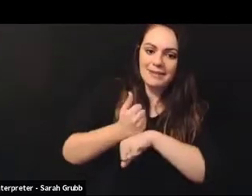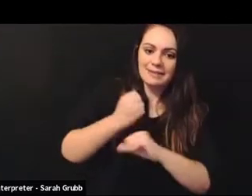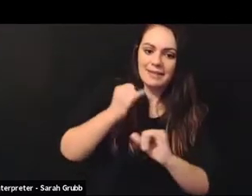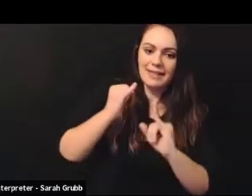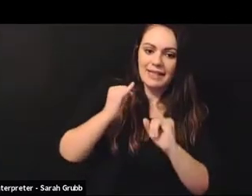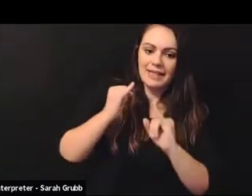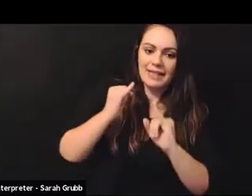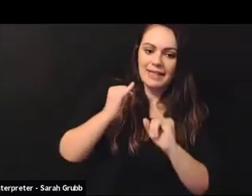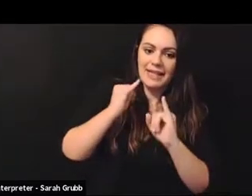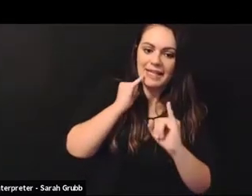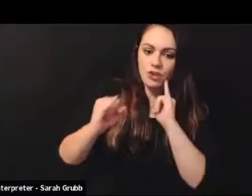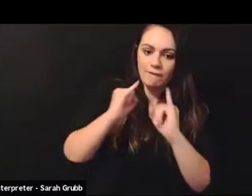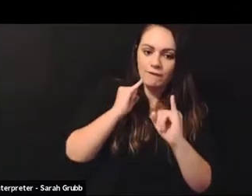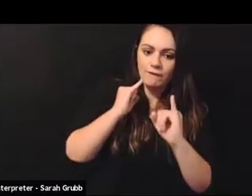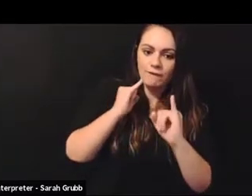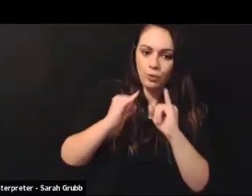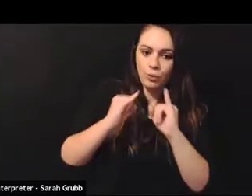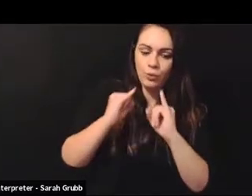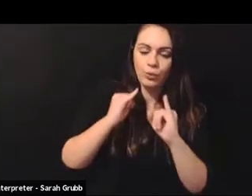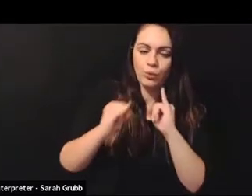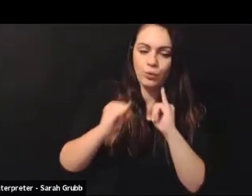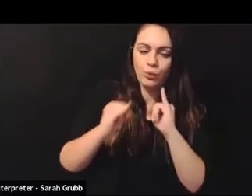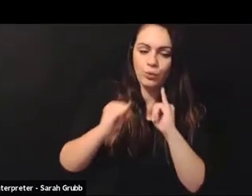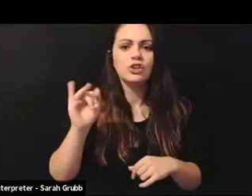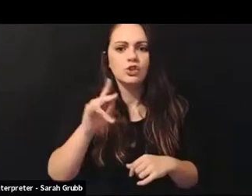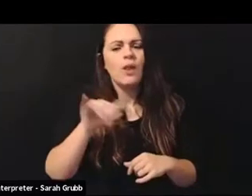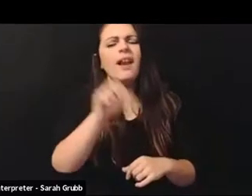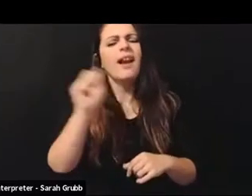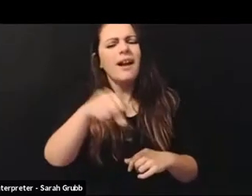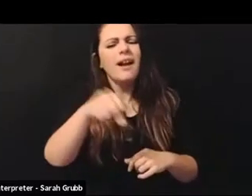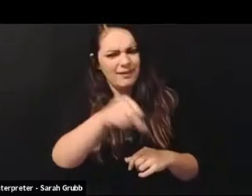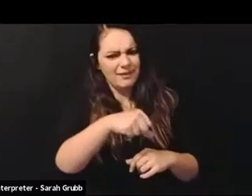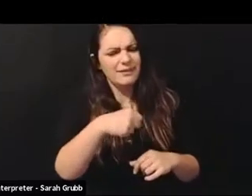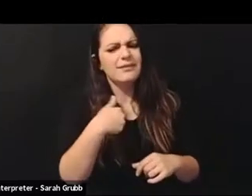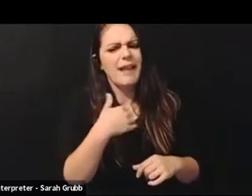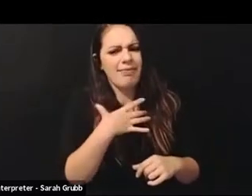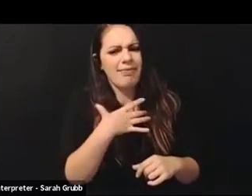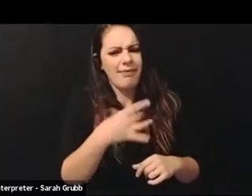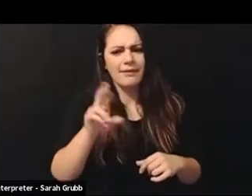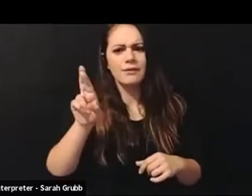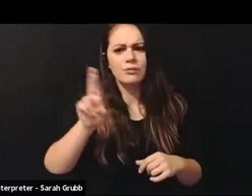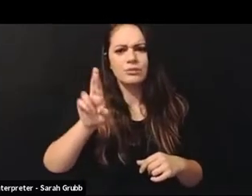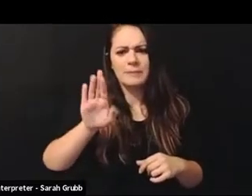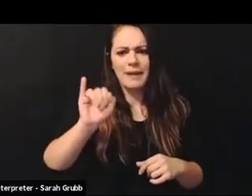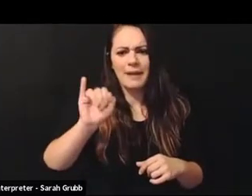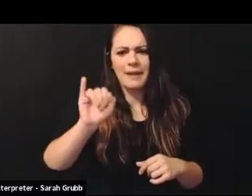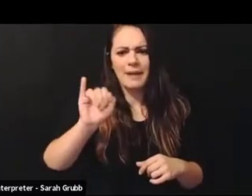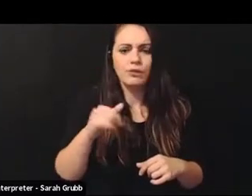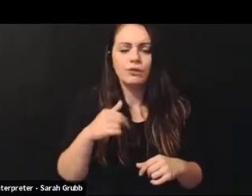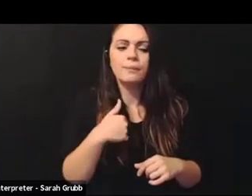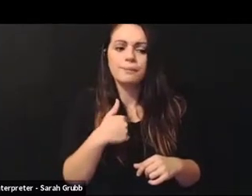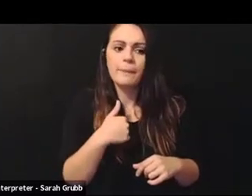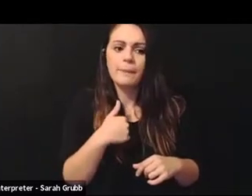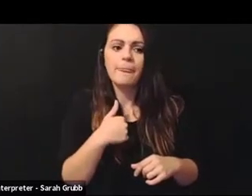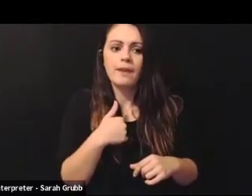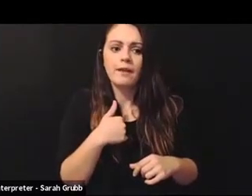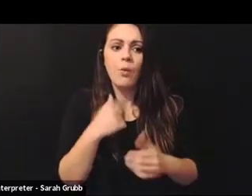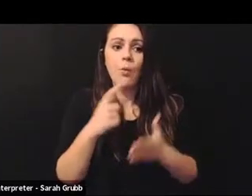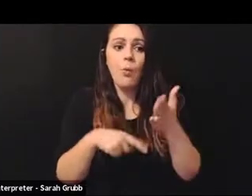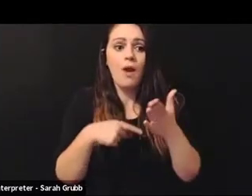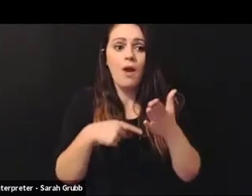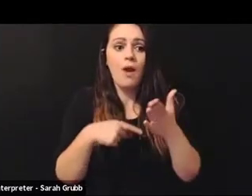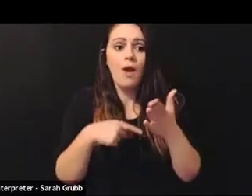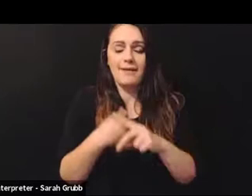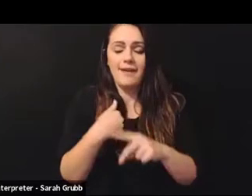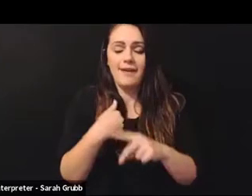I think the routines-based interview is good. And the ones that I like to use are ones that usually ask about sensory